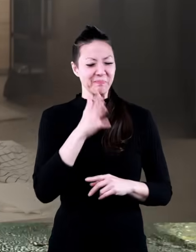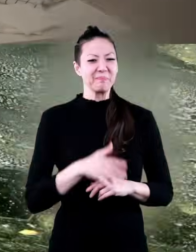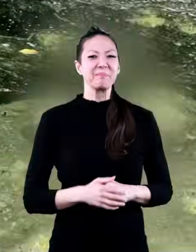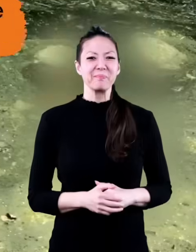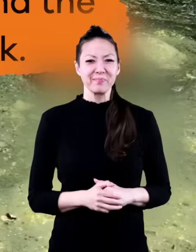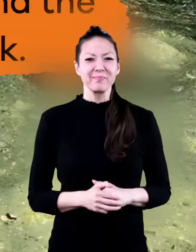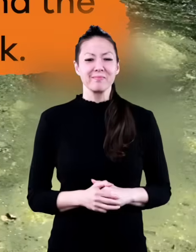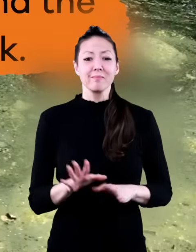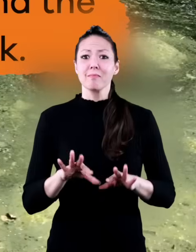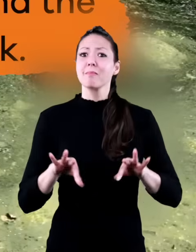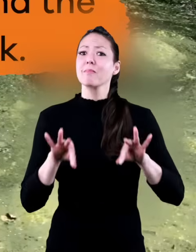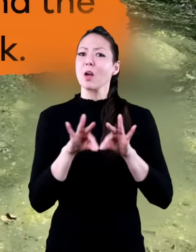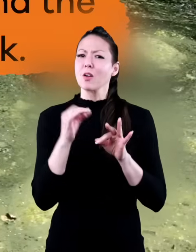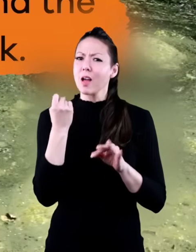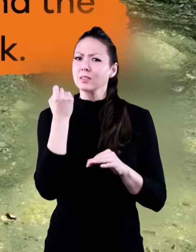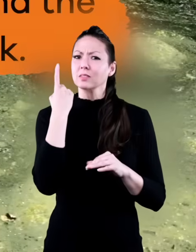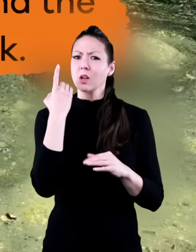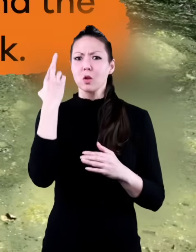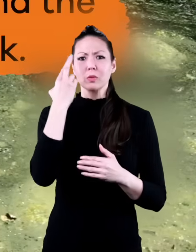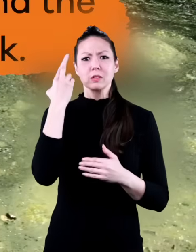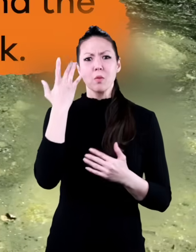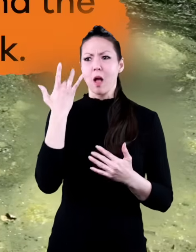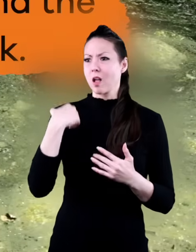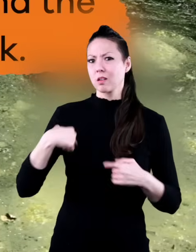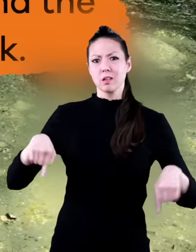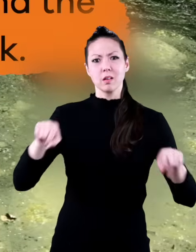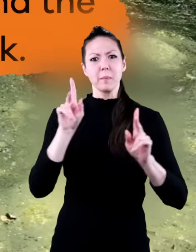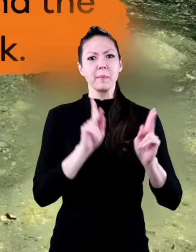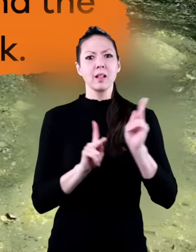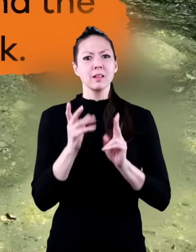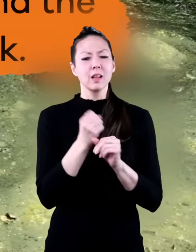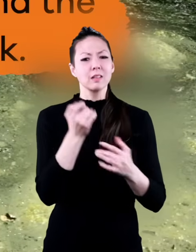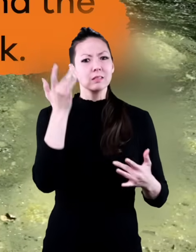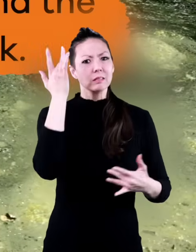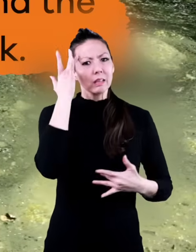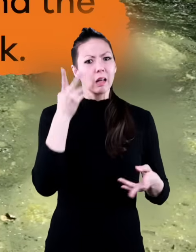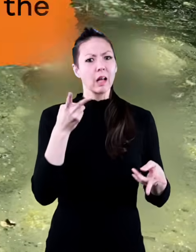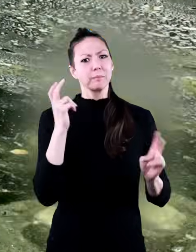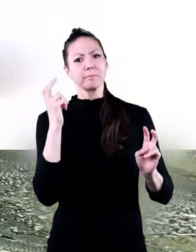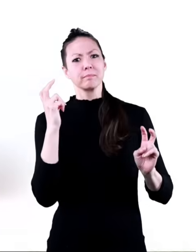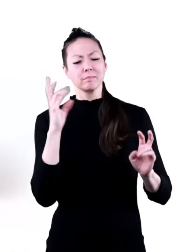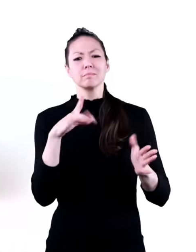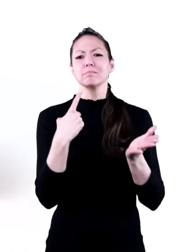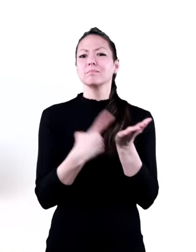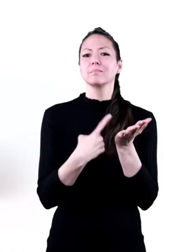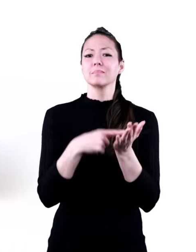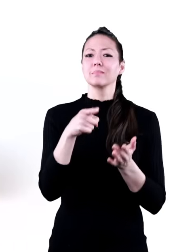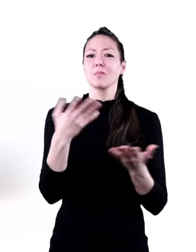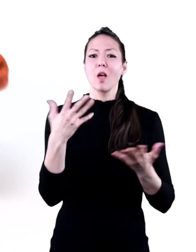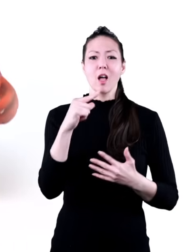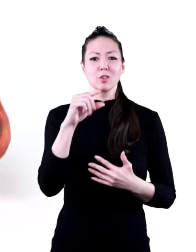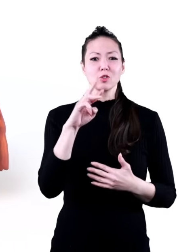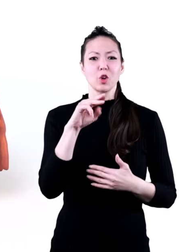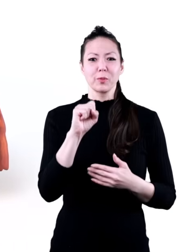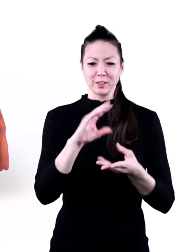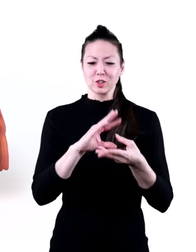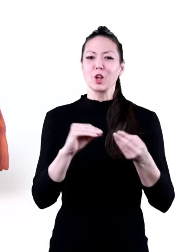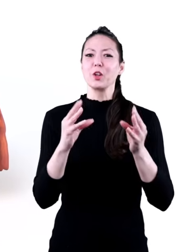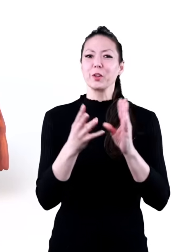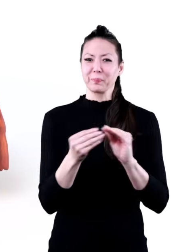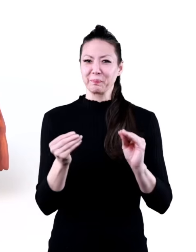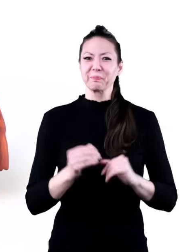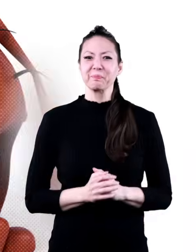it is important to understand the reasons why we get sick so let's talk about